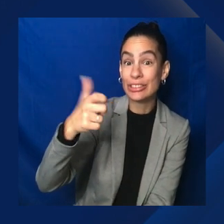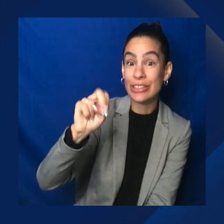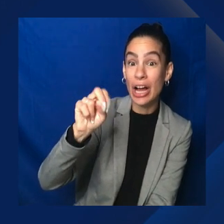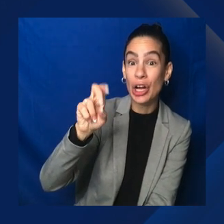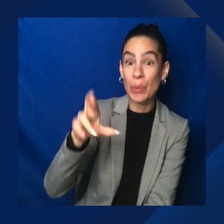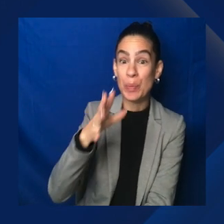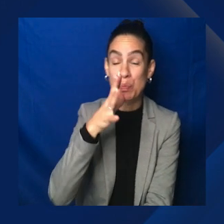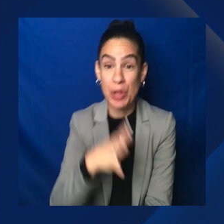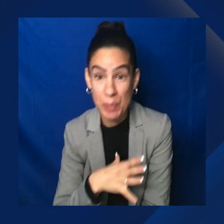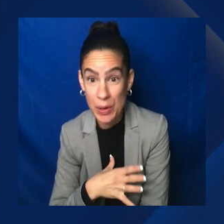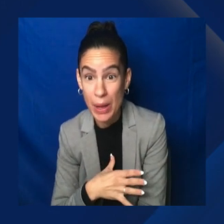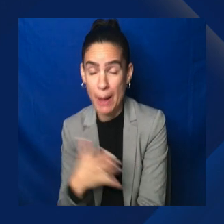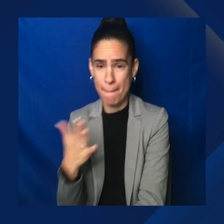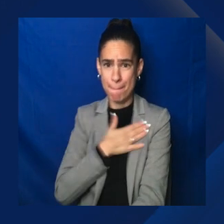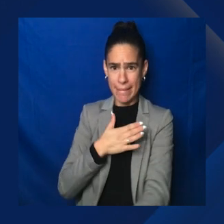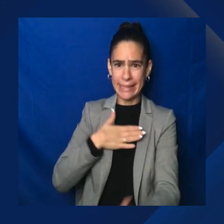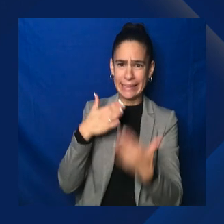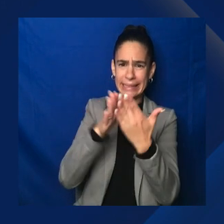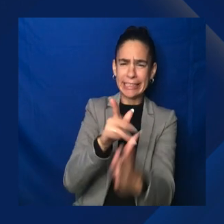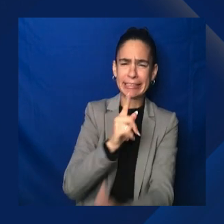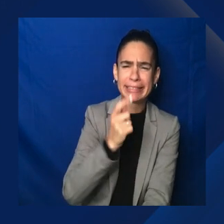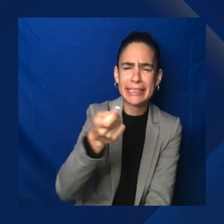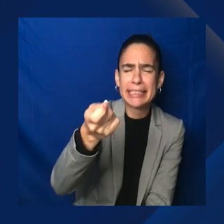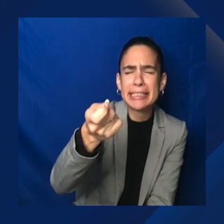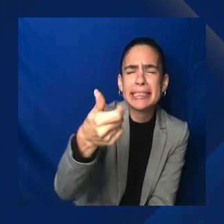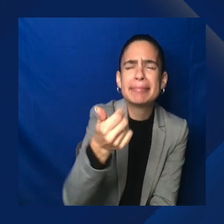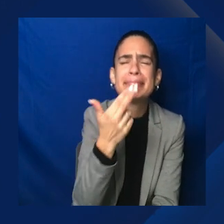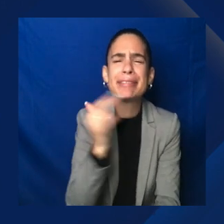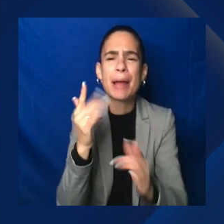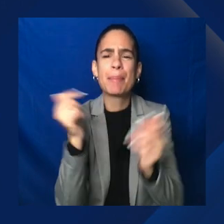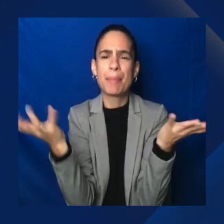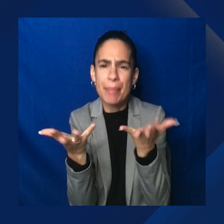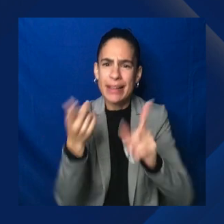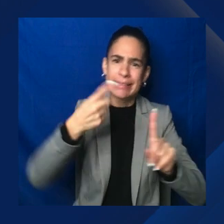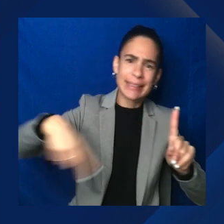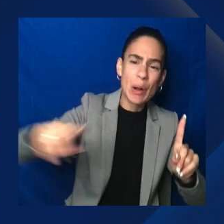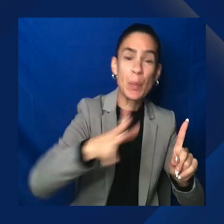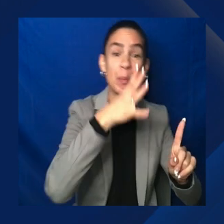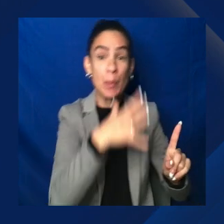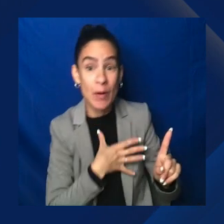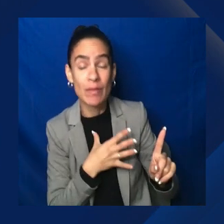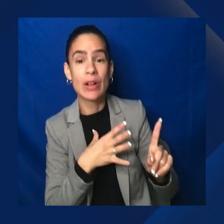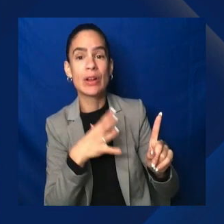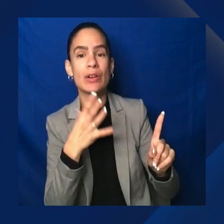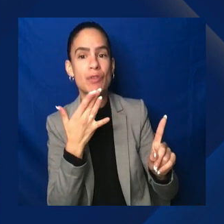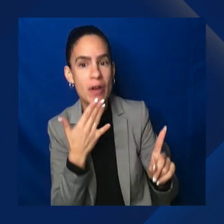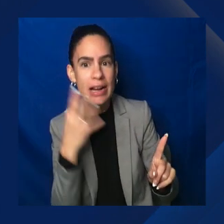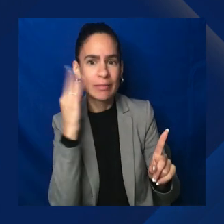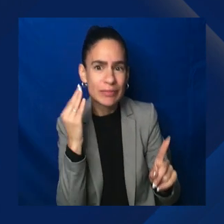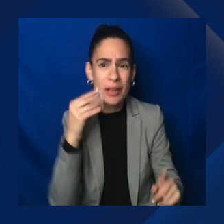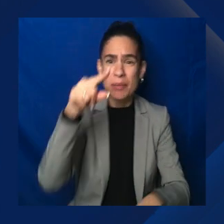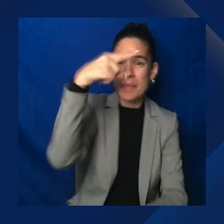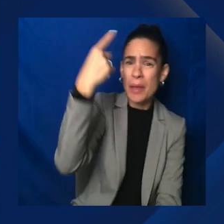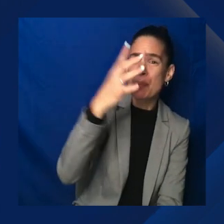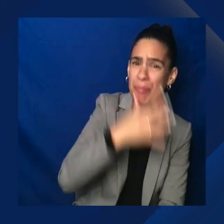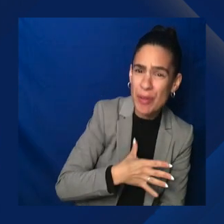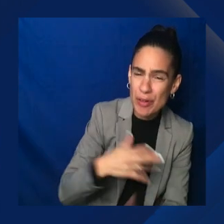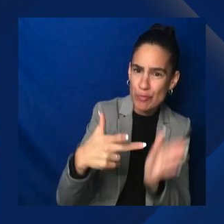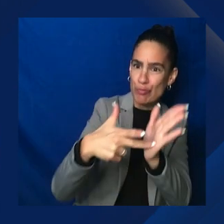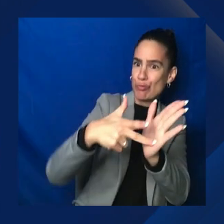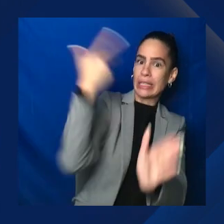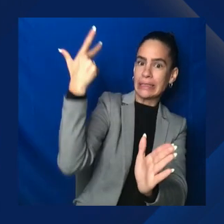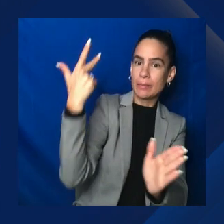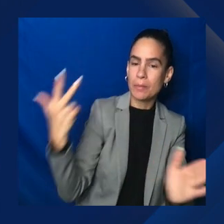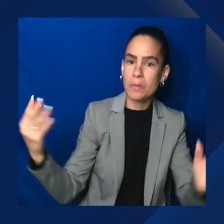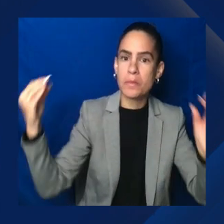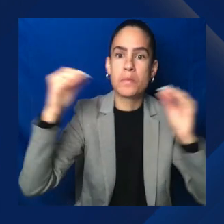and pregnant people of color face. Black women are 3 times more likely to die in childbirth than white women.